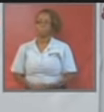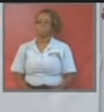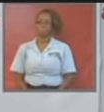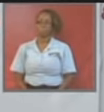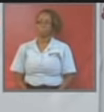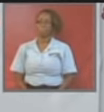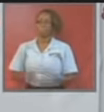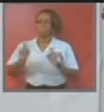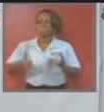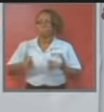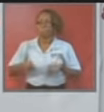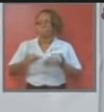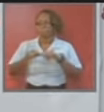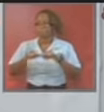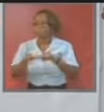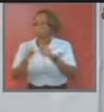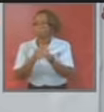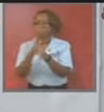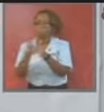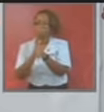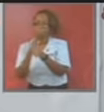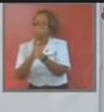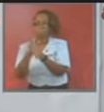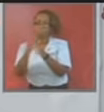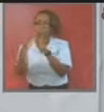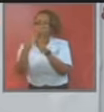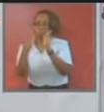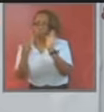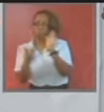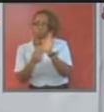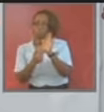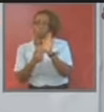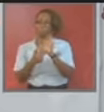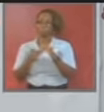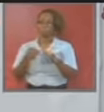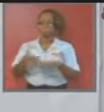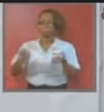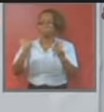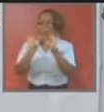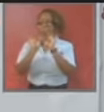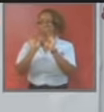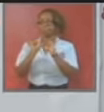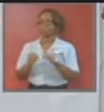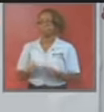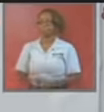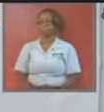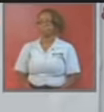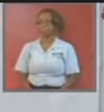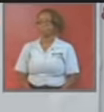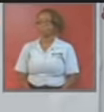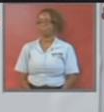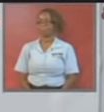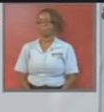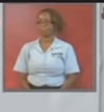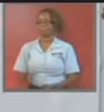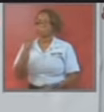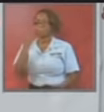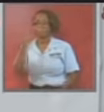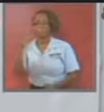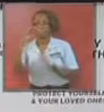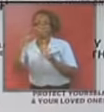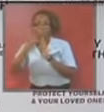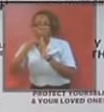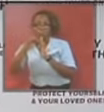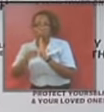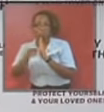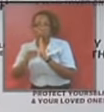we need to keep the guidelines, and when we change it, we do see changes in the numbers, as we have already begun to see. I'll turn the rest of the question over to